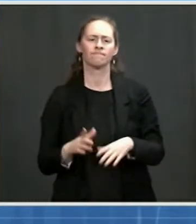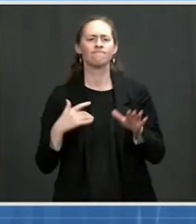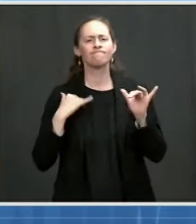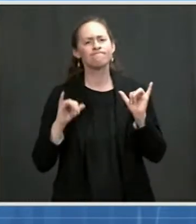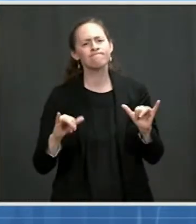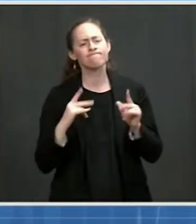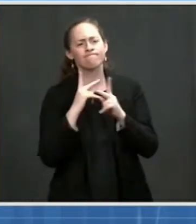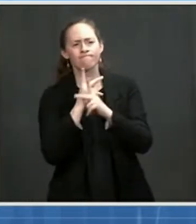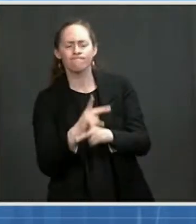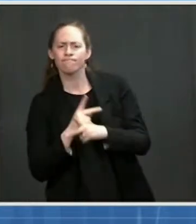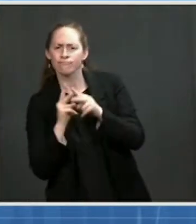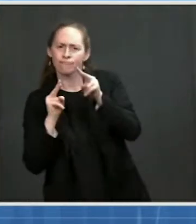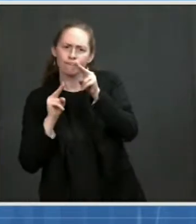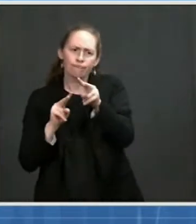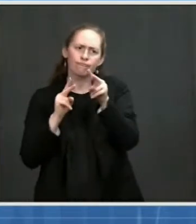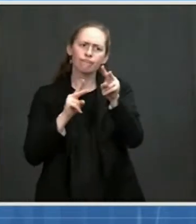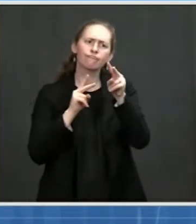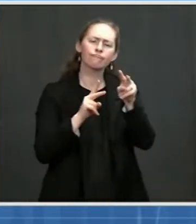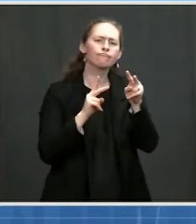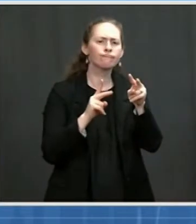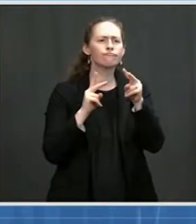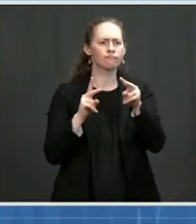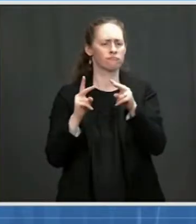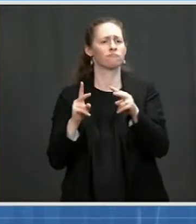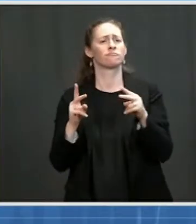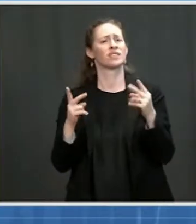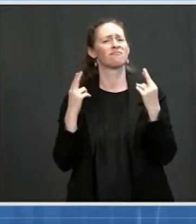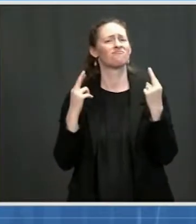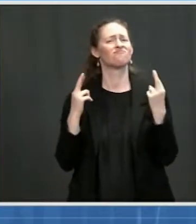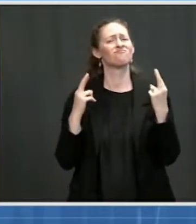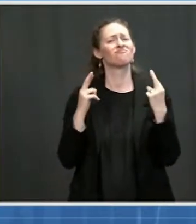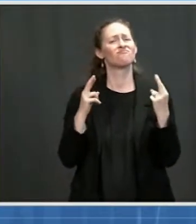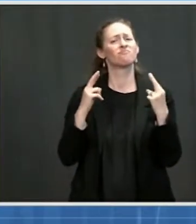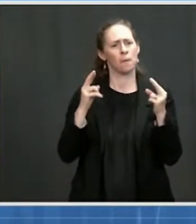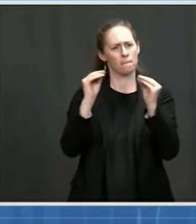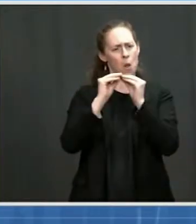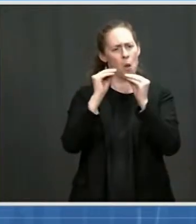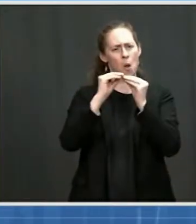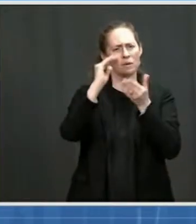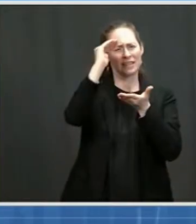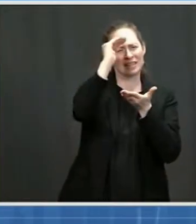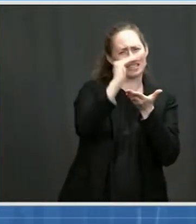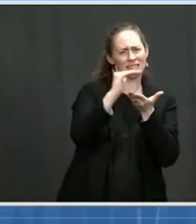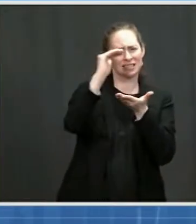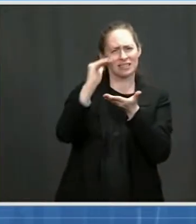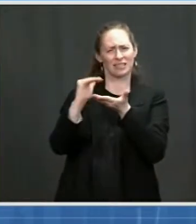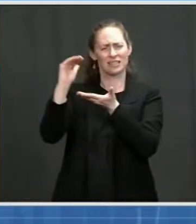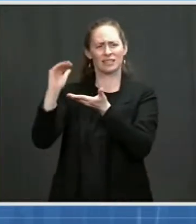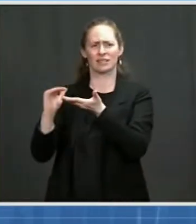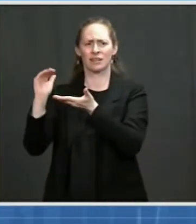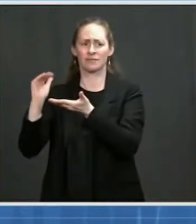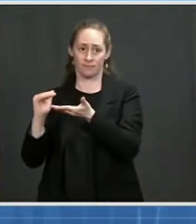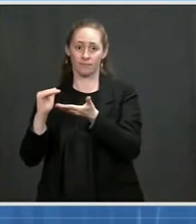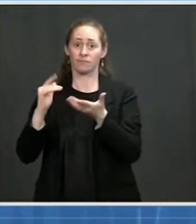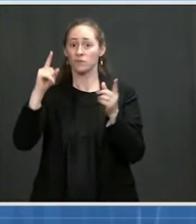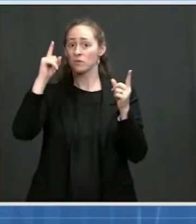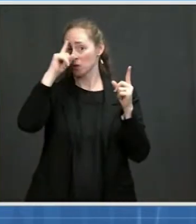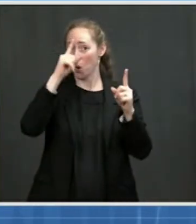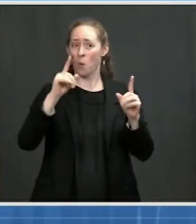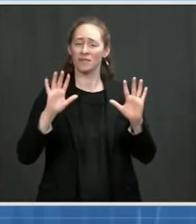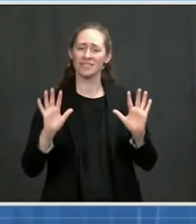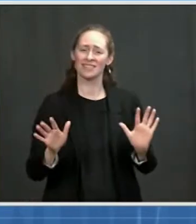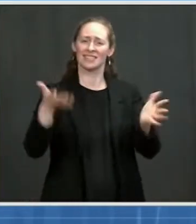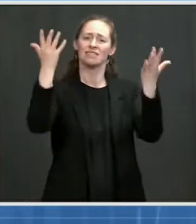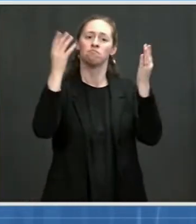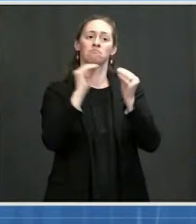remain cautious but hopeful they will continue to trend downward as vaccination scales up. This coming weekend is